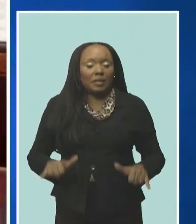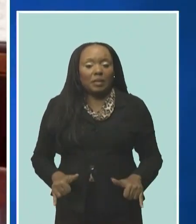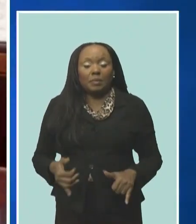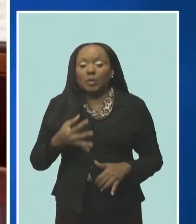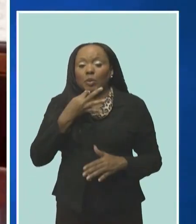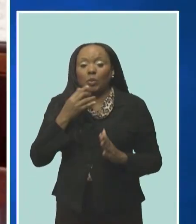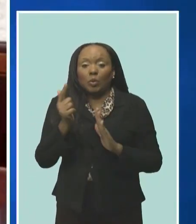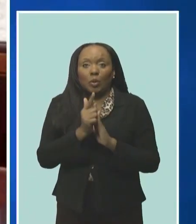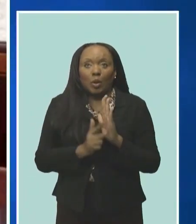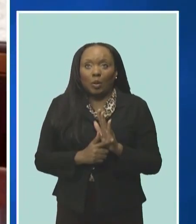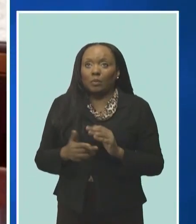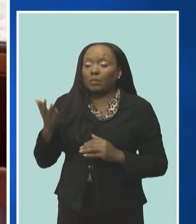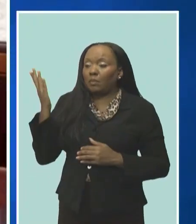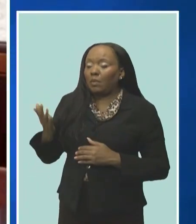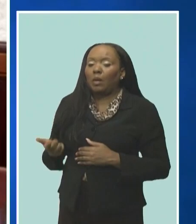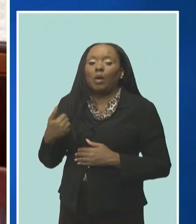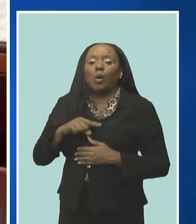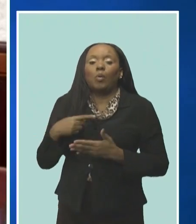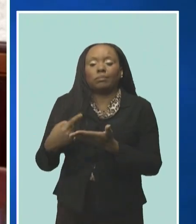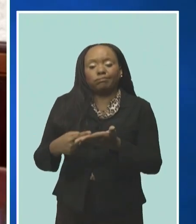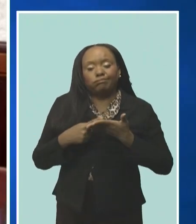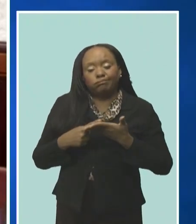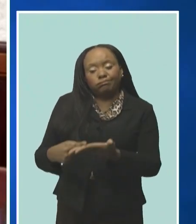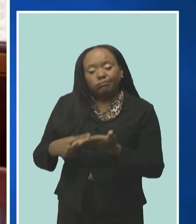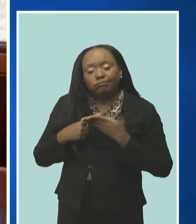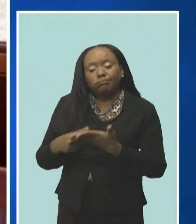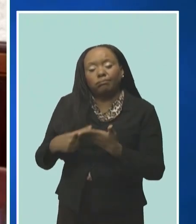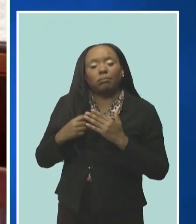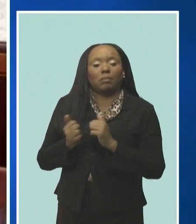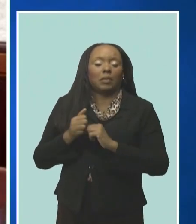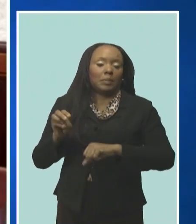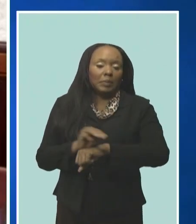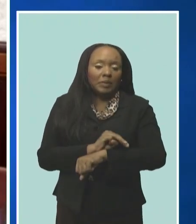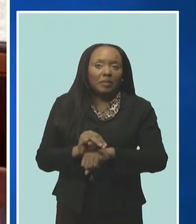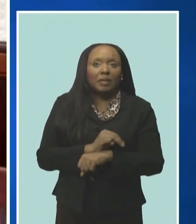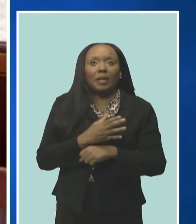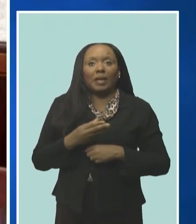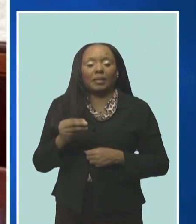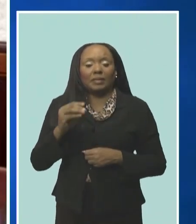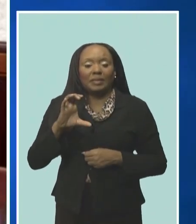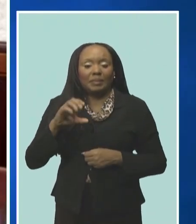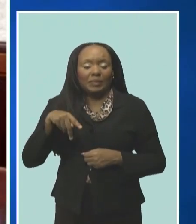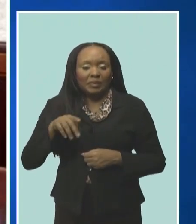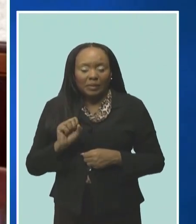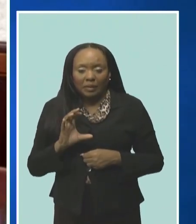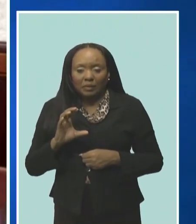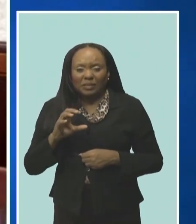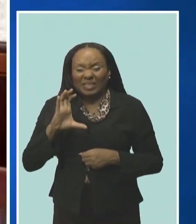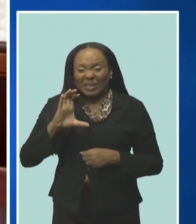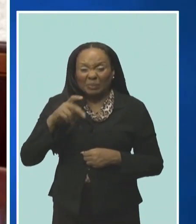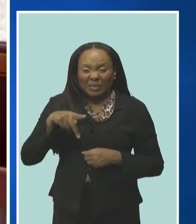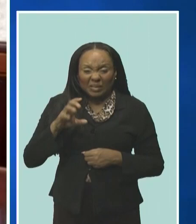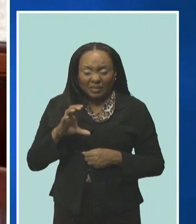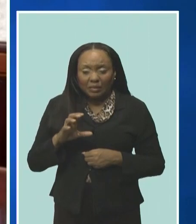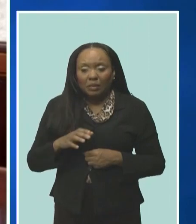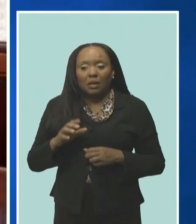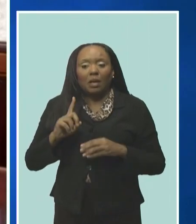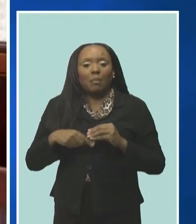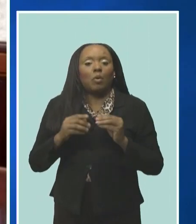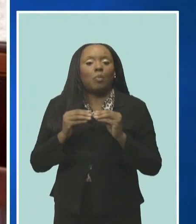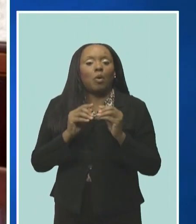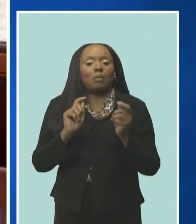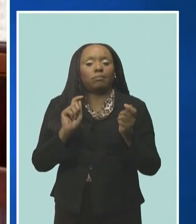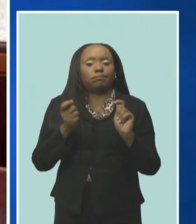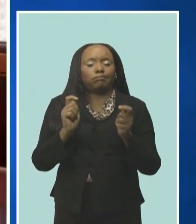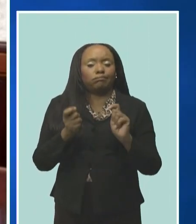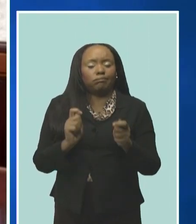It is with CPC. We've been back and forth with the ministry and CPC to fine-tune, again, further amendments in terms